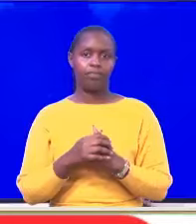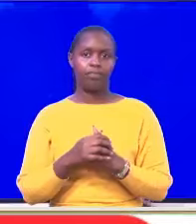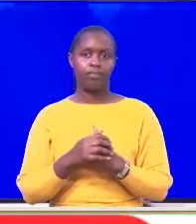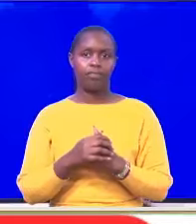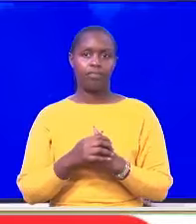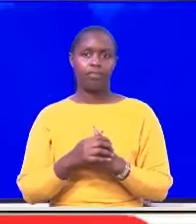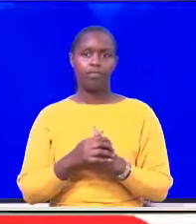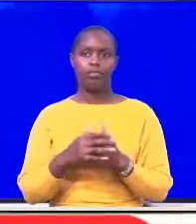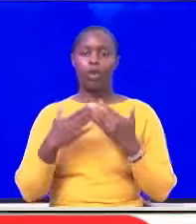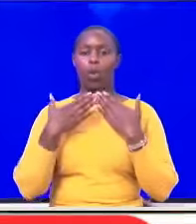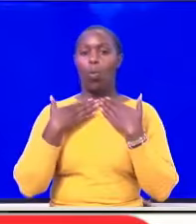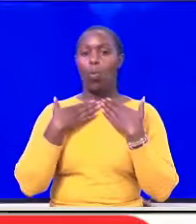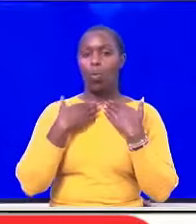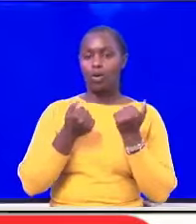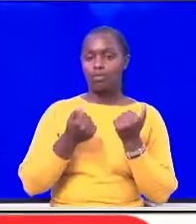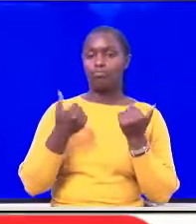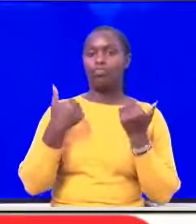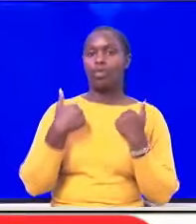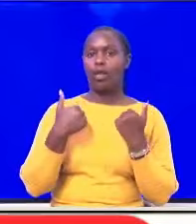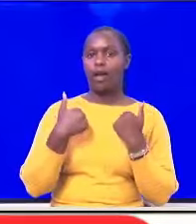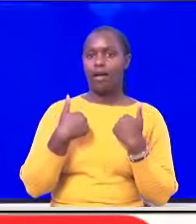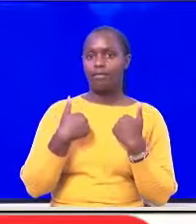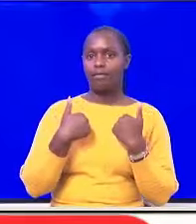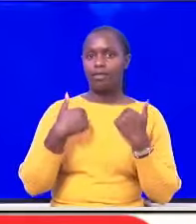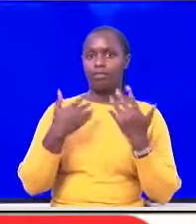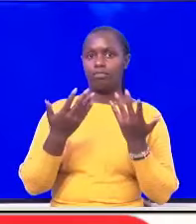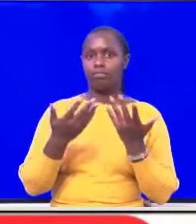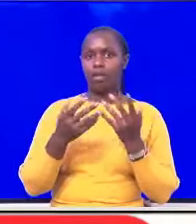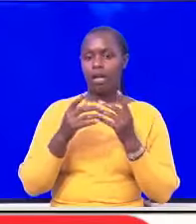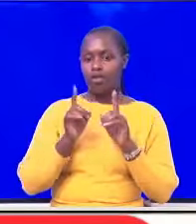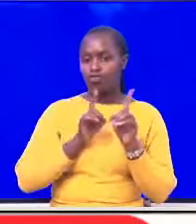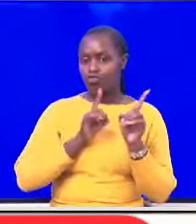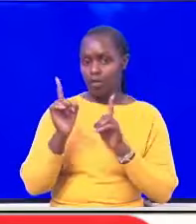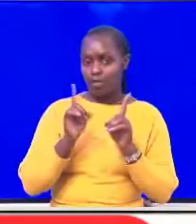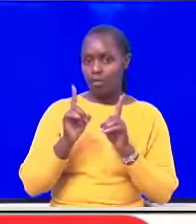an MOU with them so that students could be